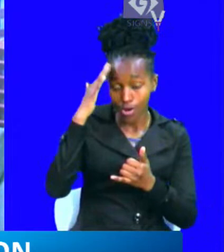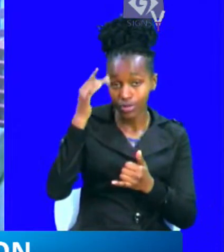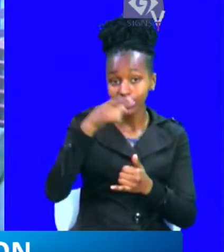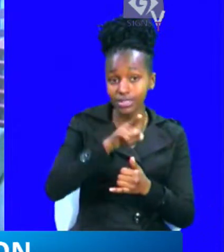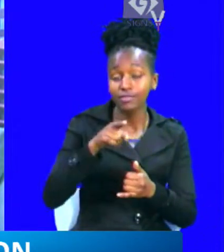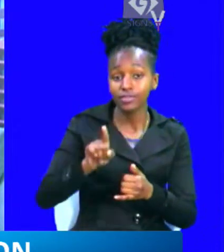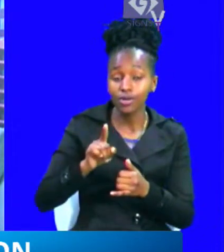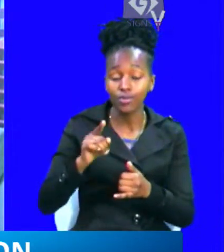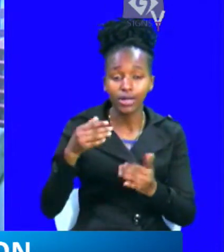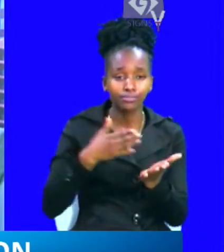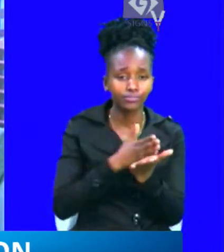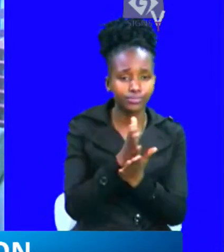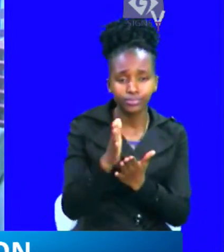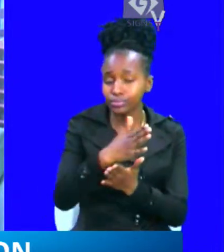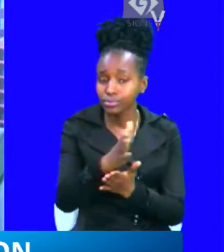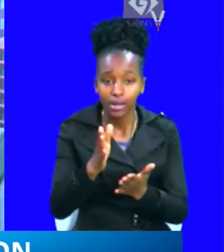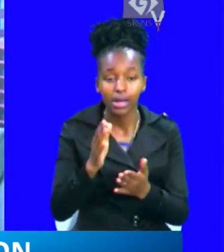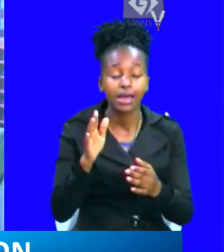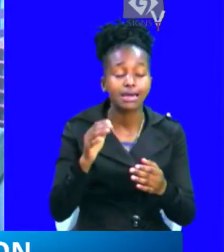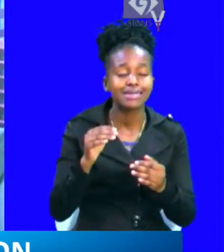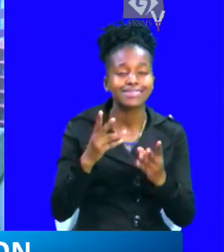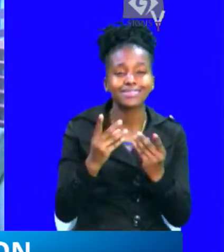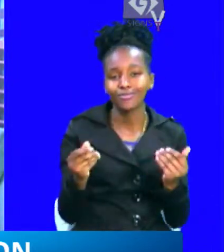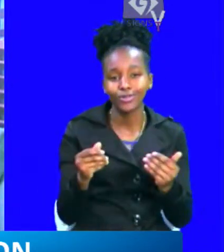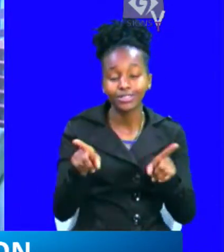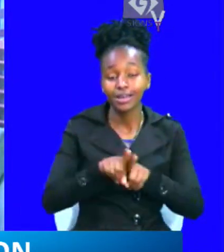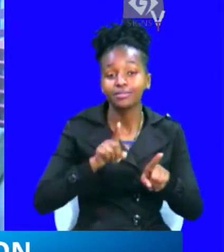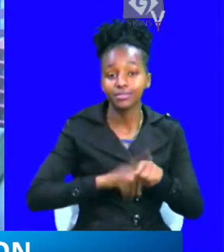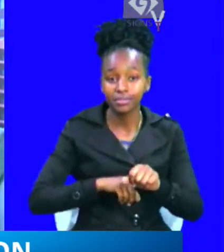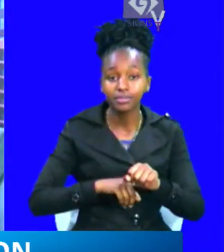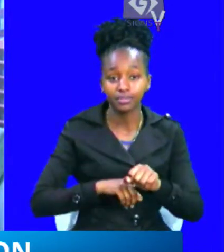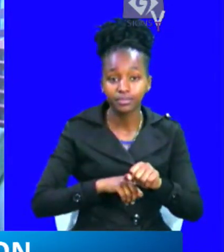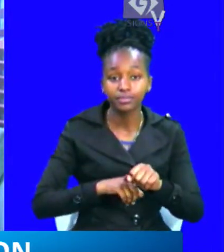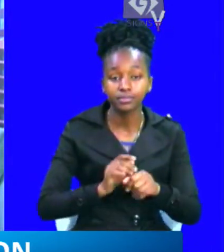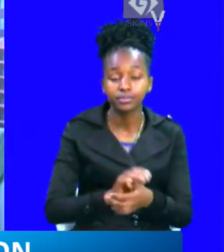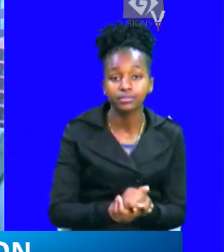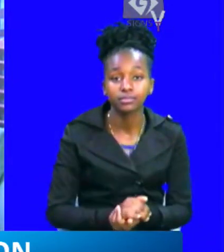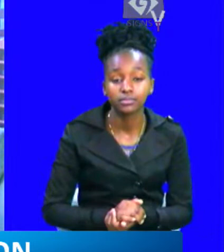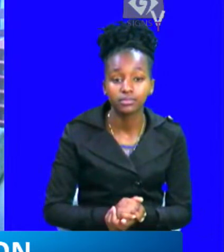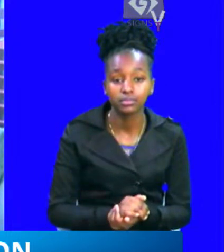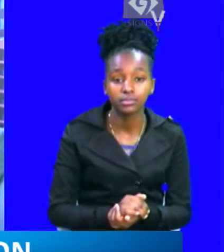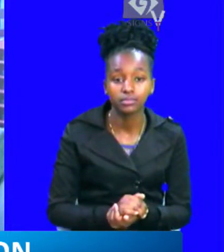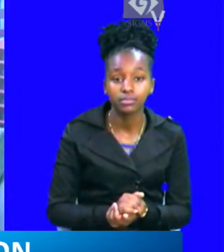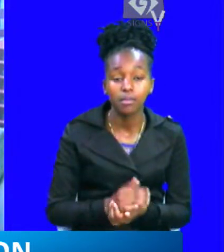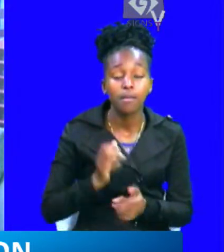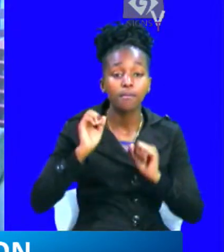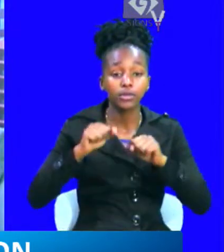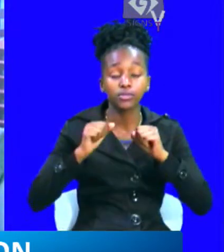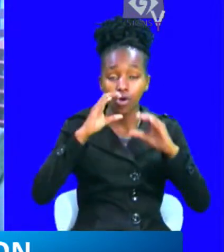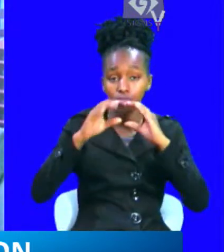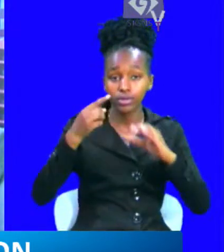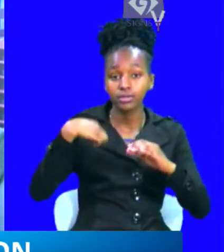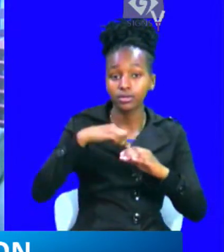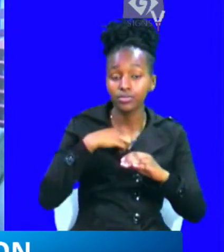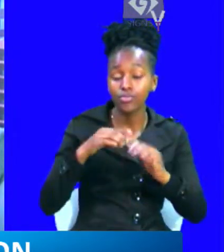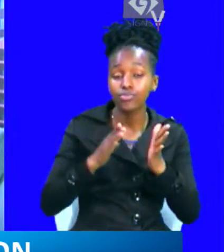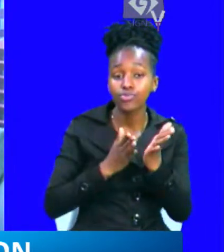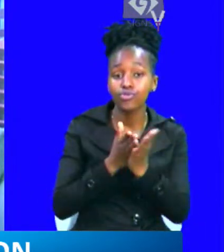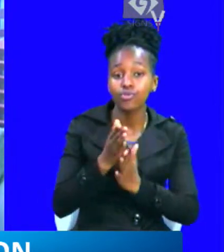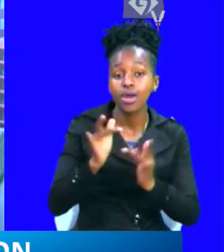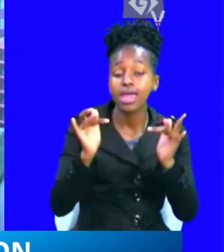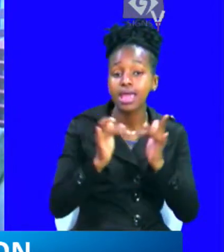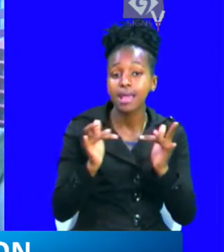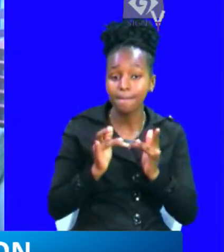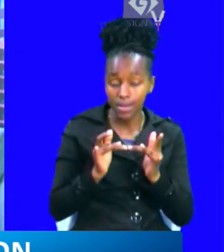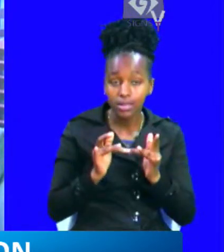we just give like support. Yes. Yeah. So you can reach us through our email